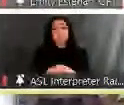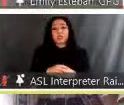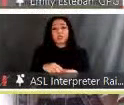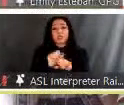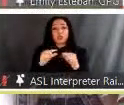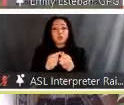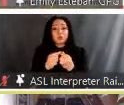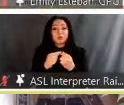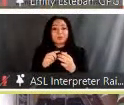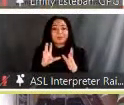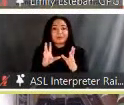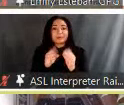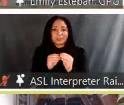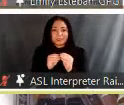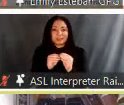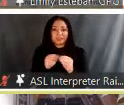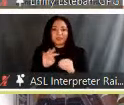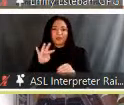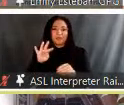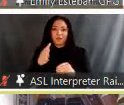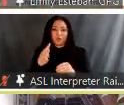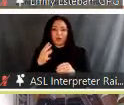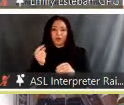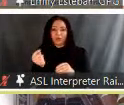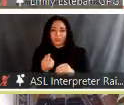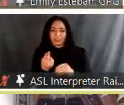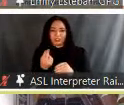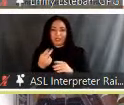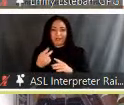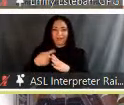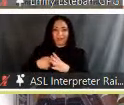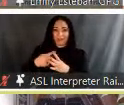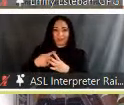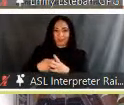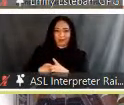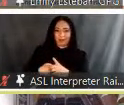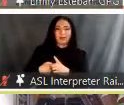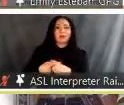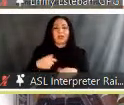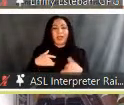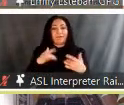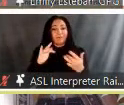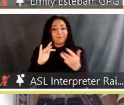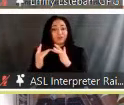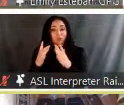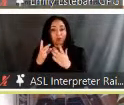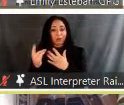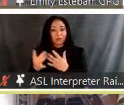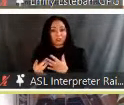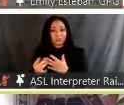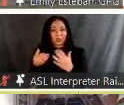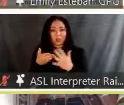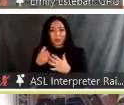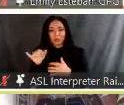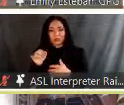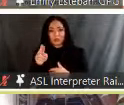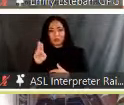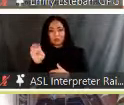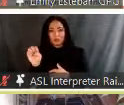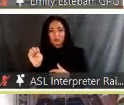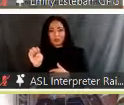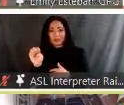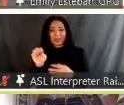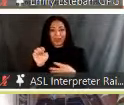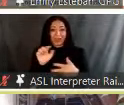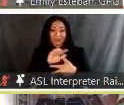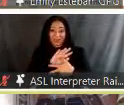12:30 to 4:30. All meetings will have a virtual option at least through June of 2023. And our next 3